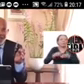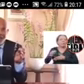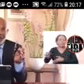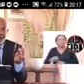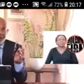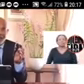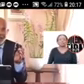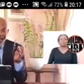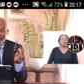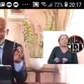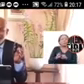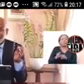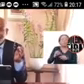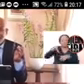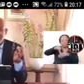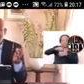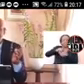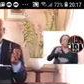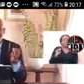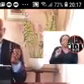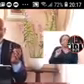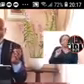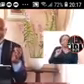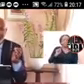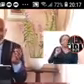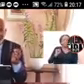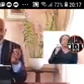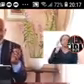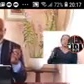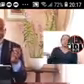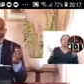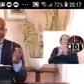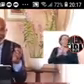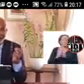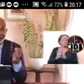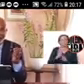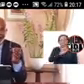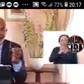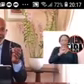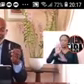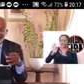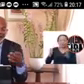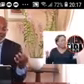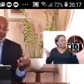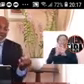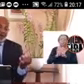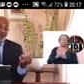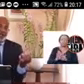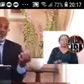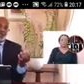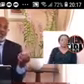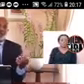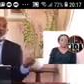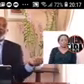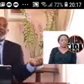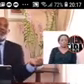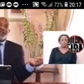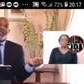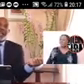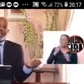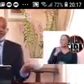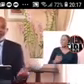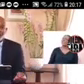weekend. Gas stations are going to be closed on Saturday and Sunday. And we anticipate that Barbadians will say, well, but what